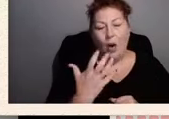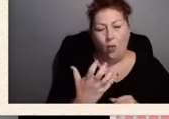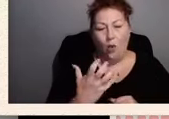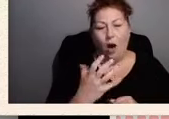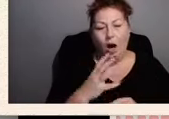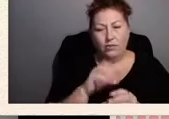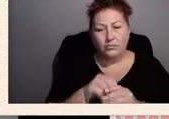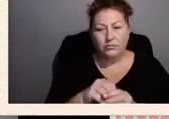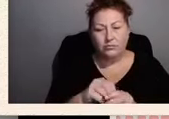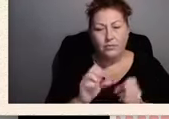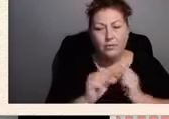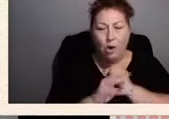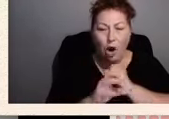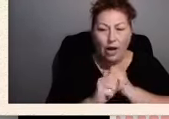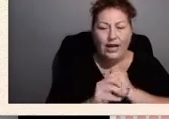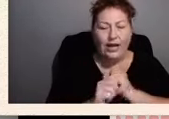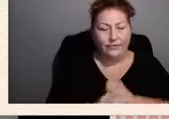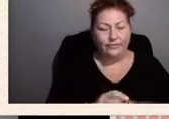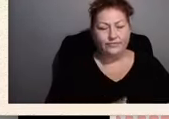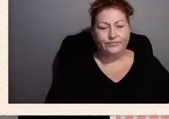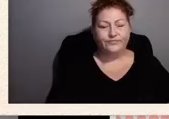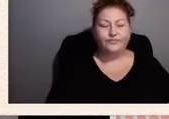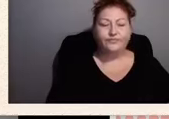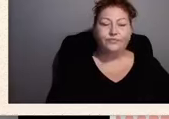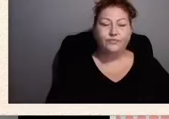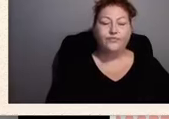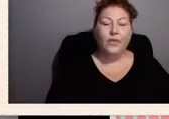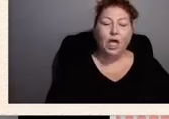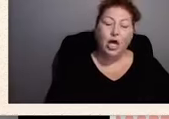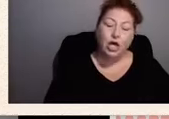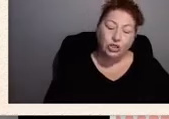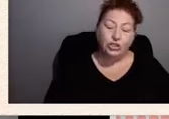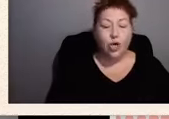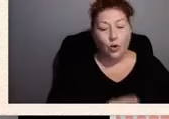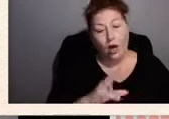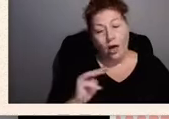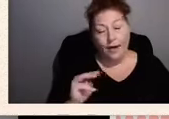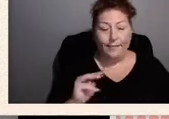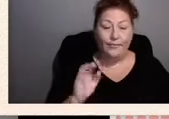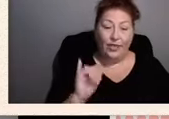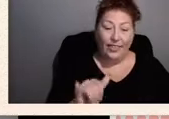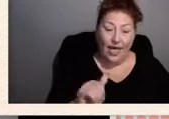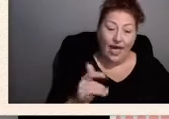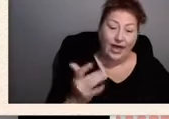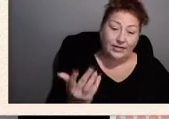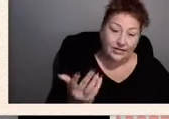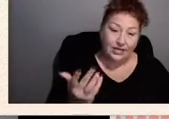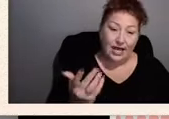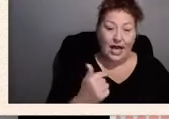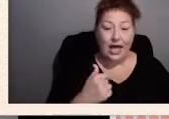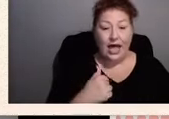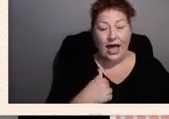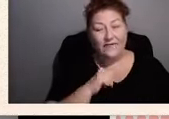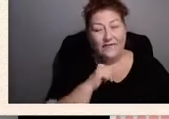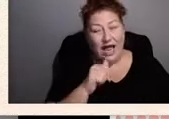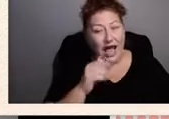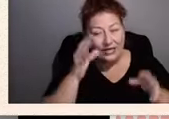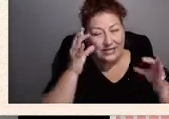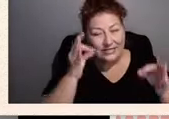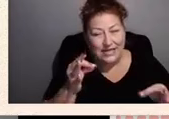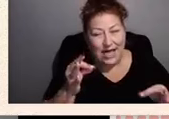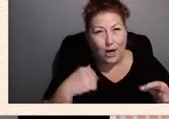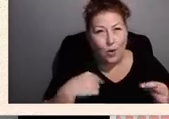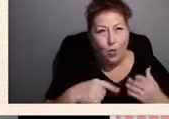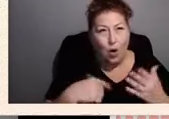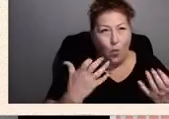and promotions. So, and with that, I haven't decided what I want to do with it yet, but